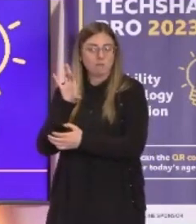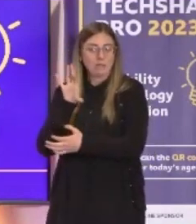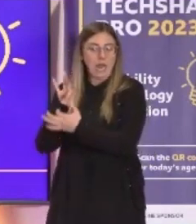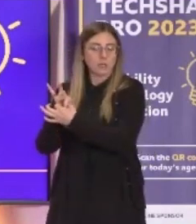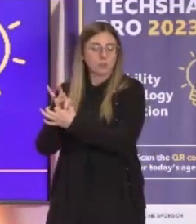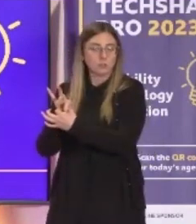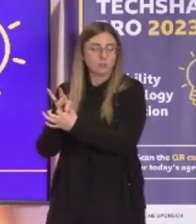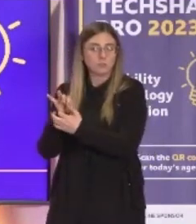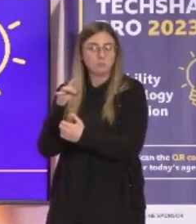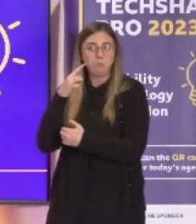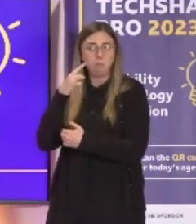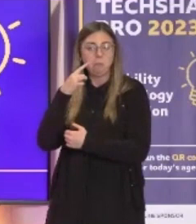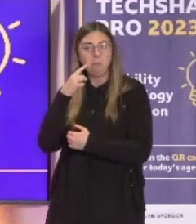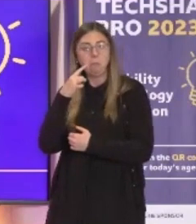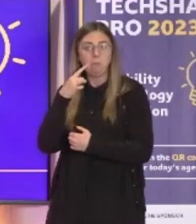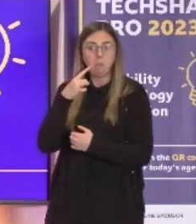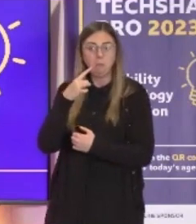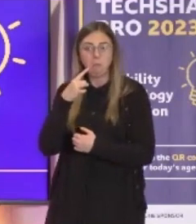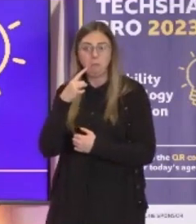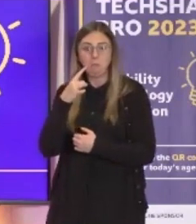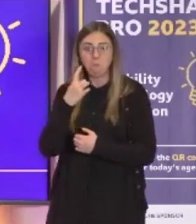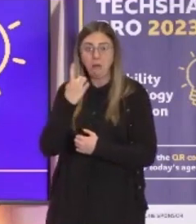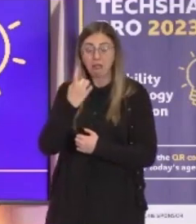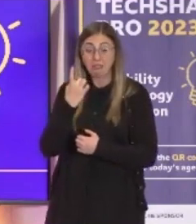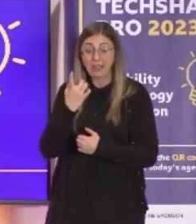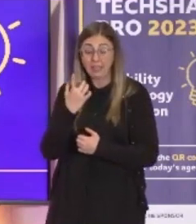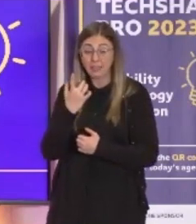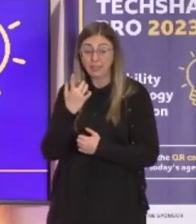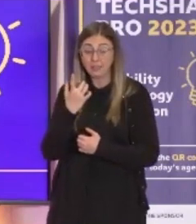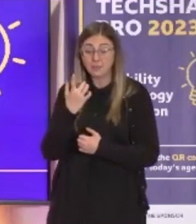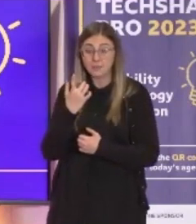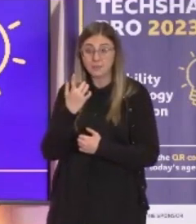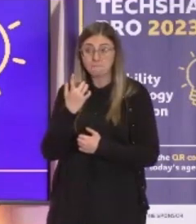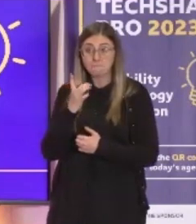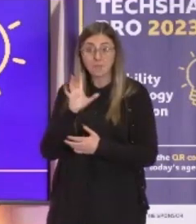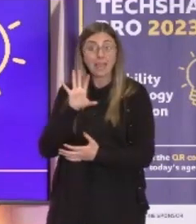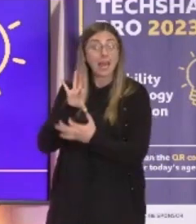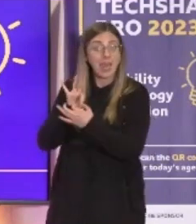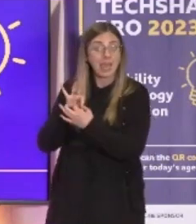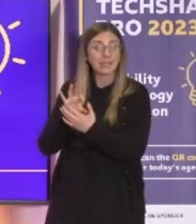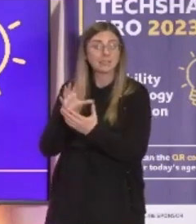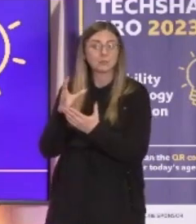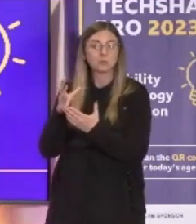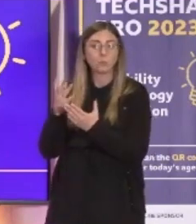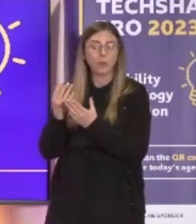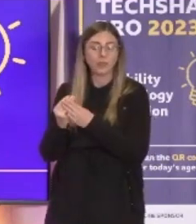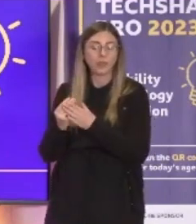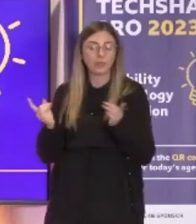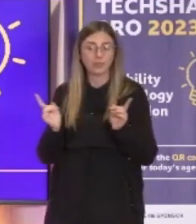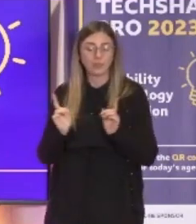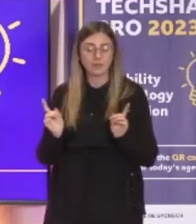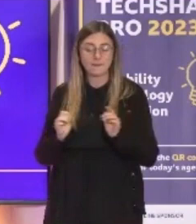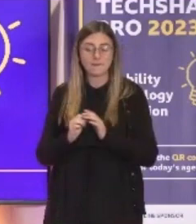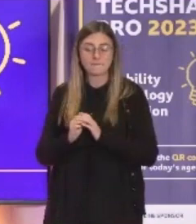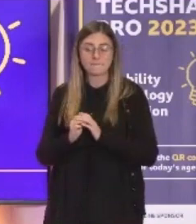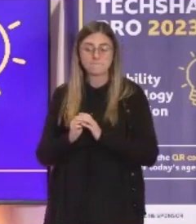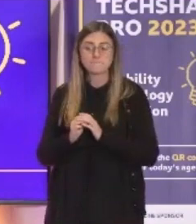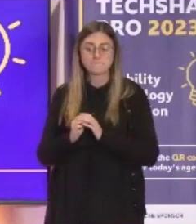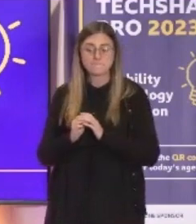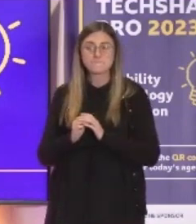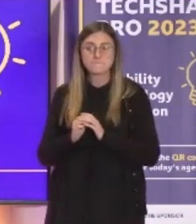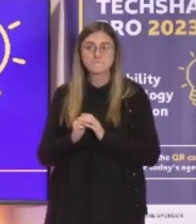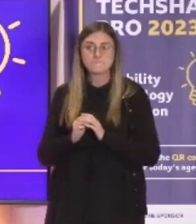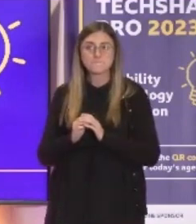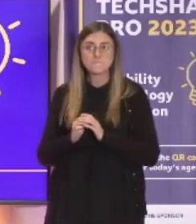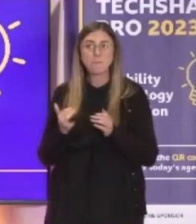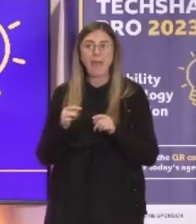guessing a big part of the message though is inward facing for you, in the sense of connecting into people for whom